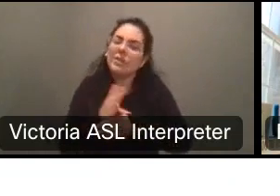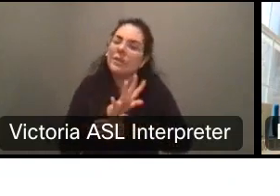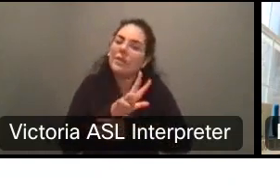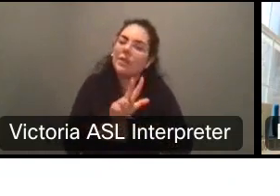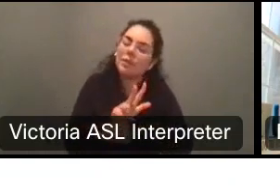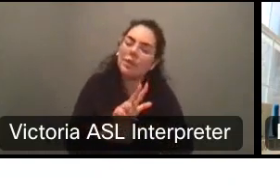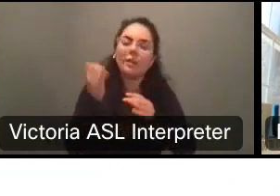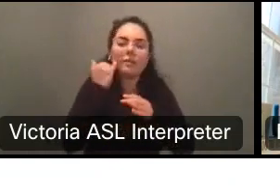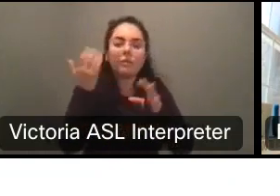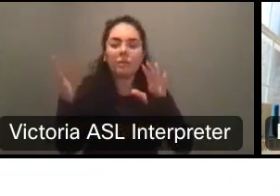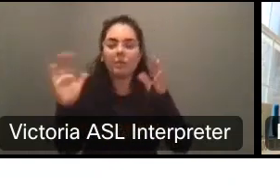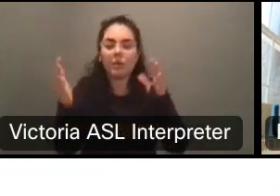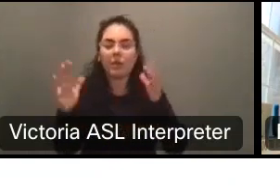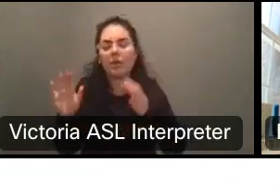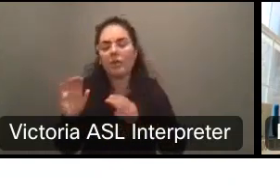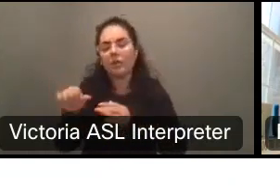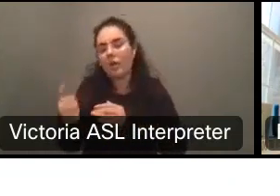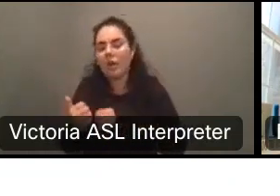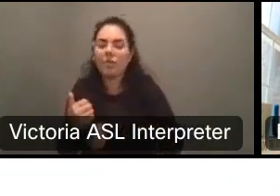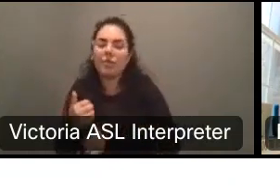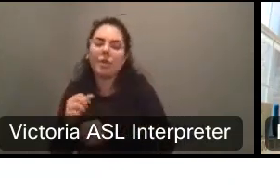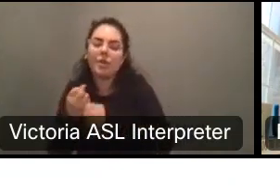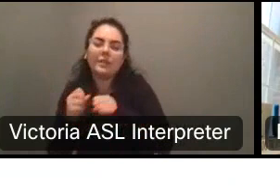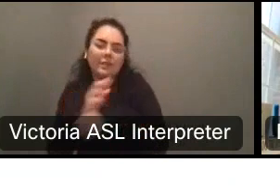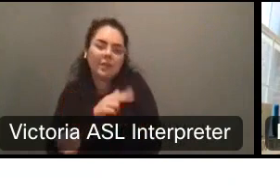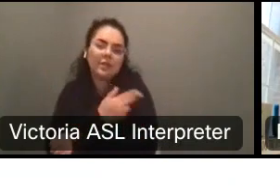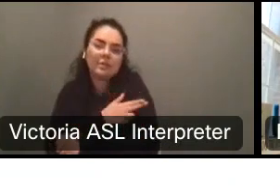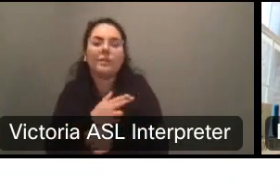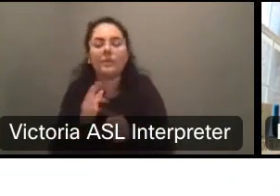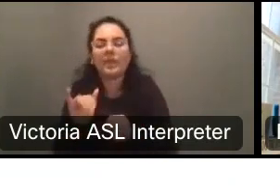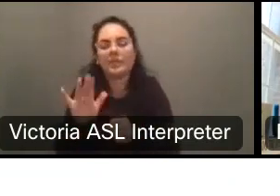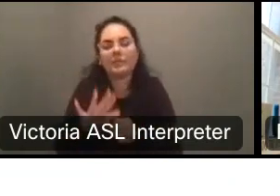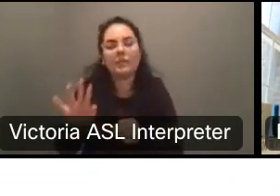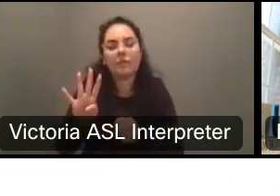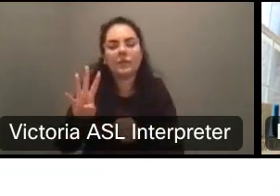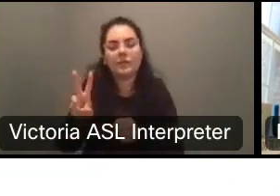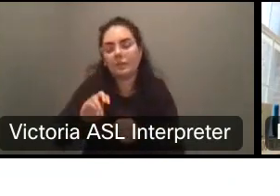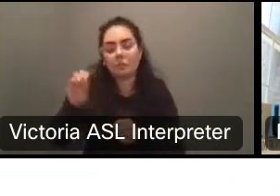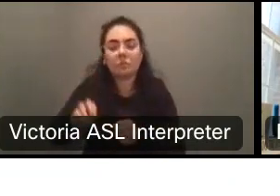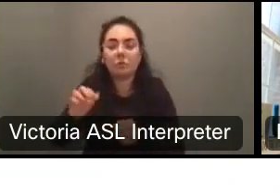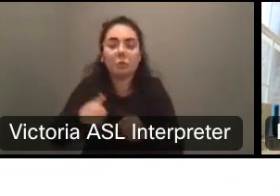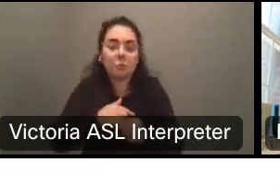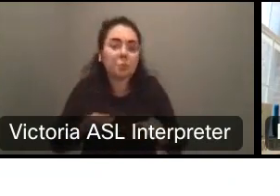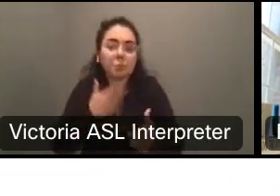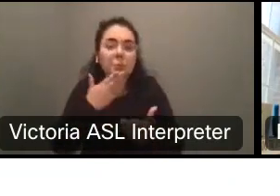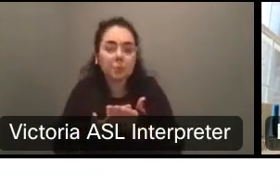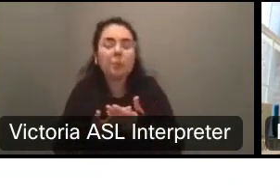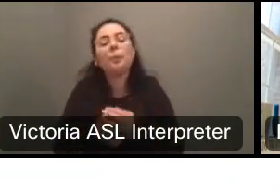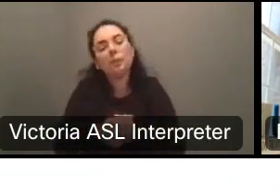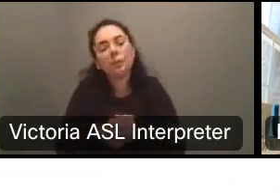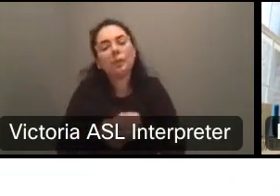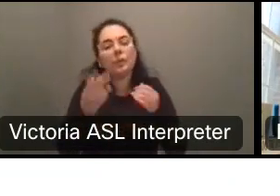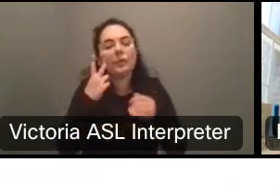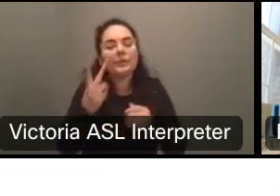us against other safety net hospitals, that average is 46%. So we're doing quite well. That said, on the I think it's to the right